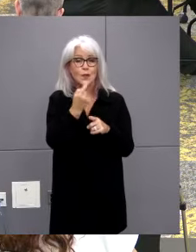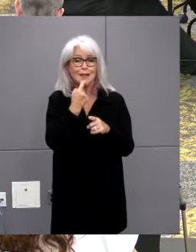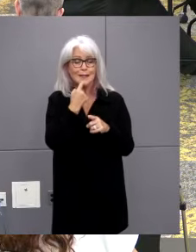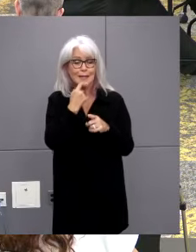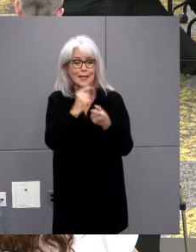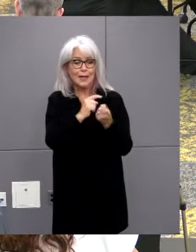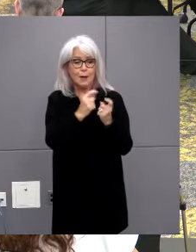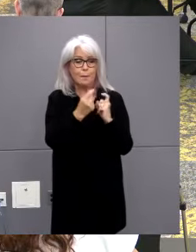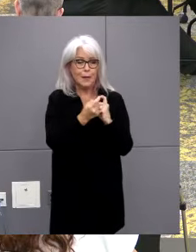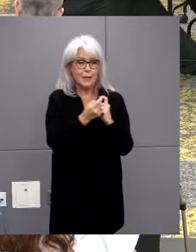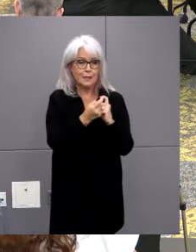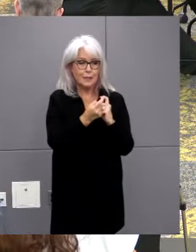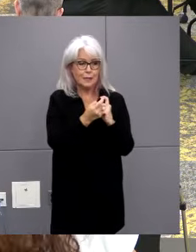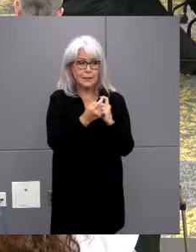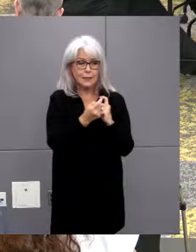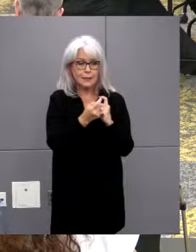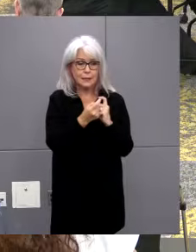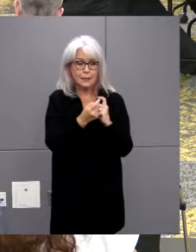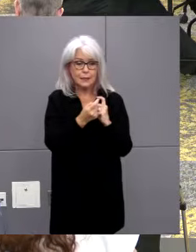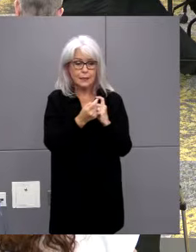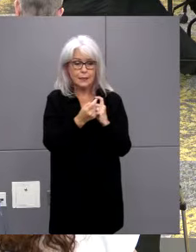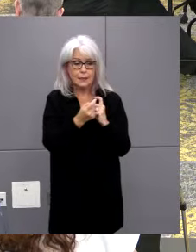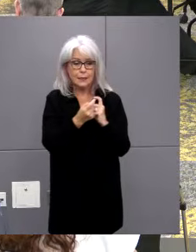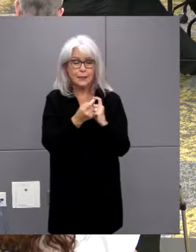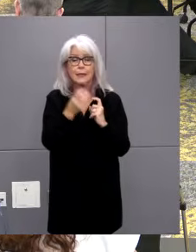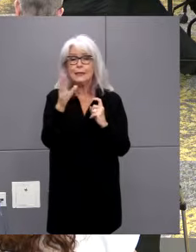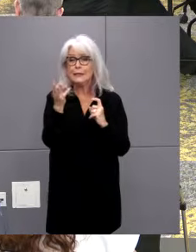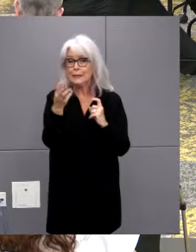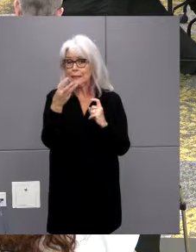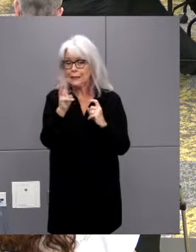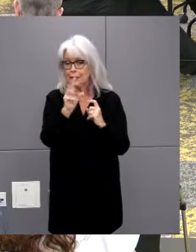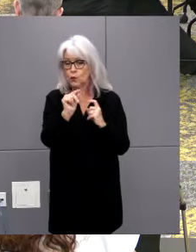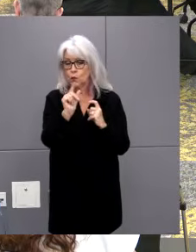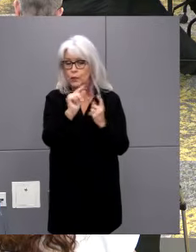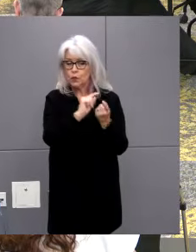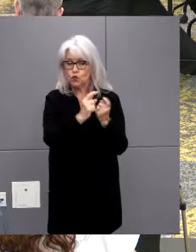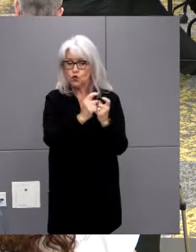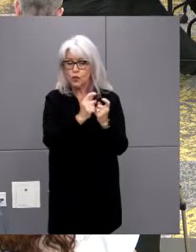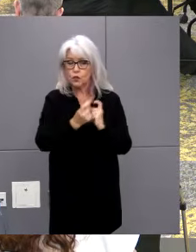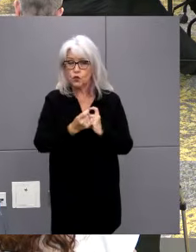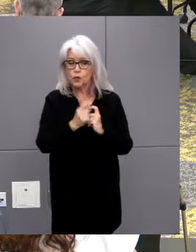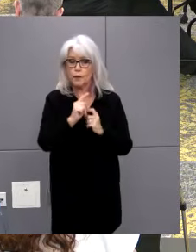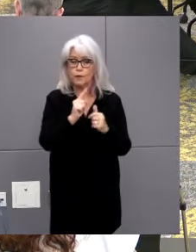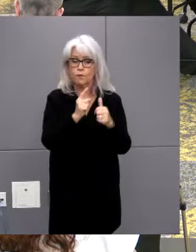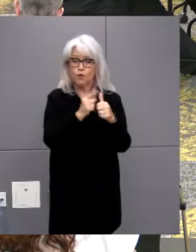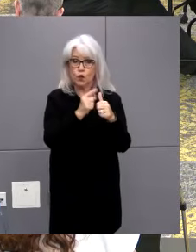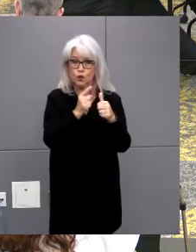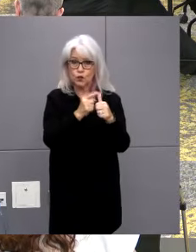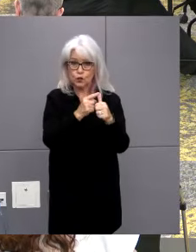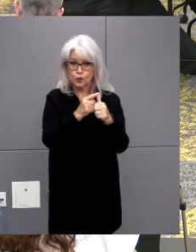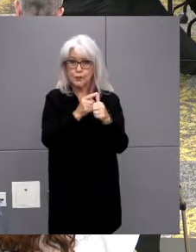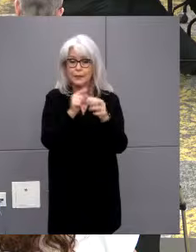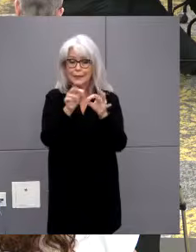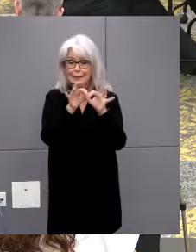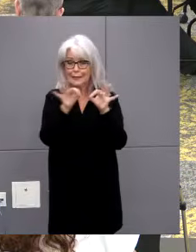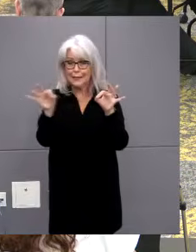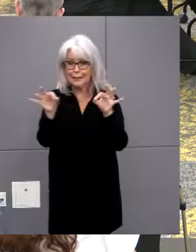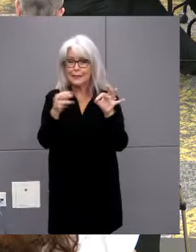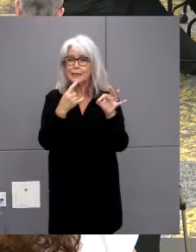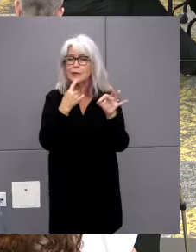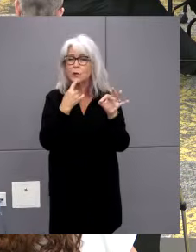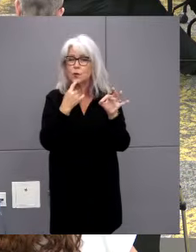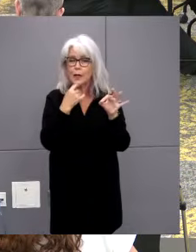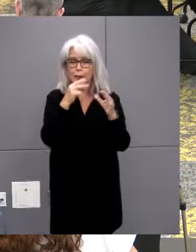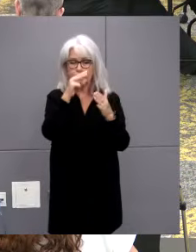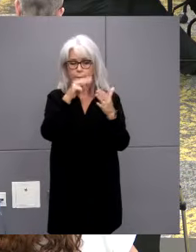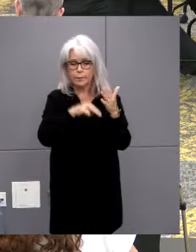amend the proposed amendment to 1620 by modifying the first sentence in red under